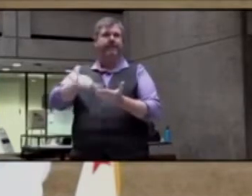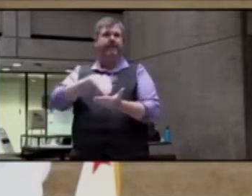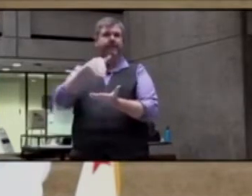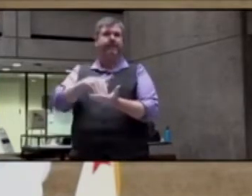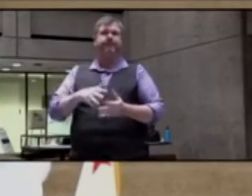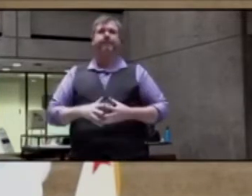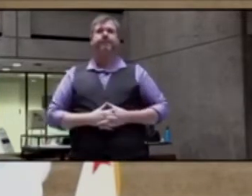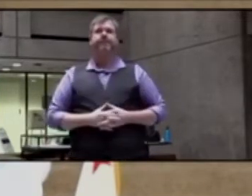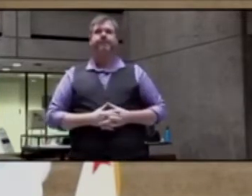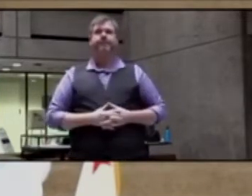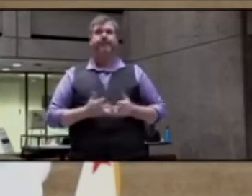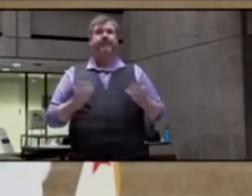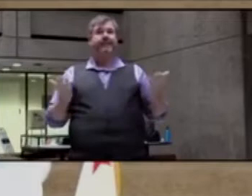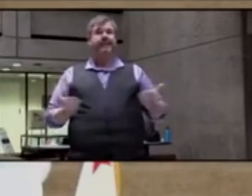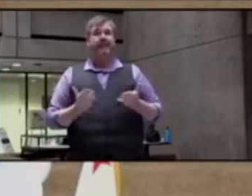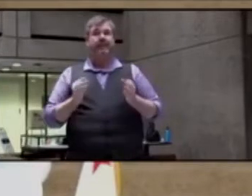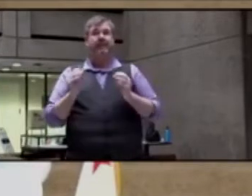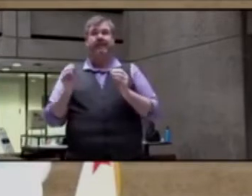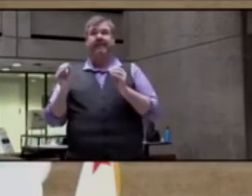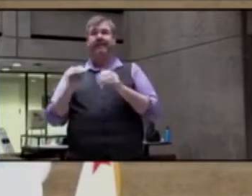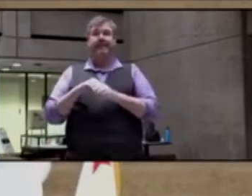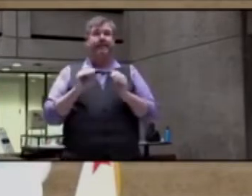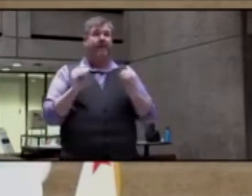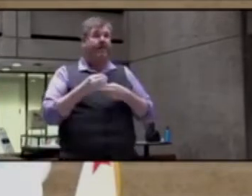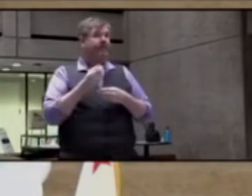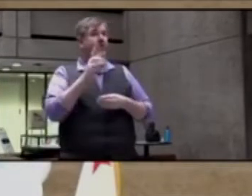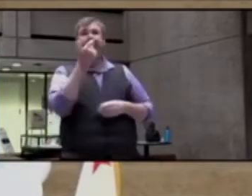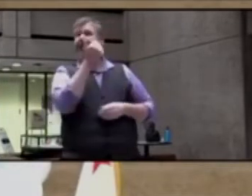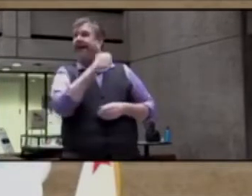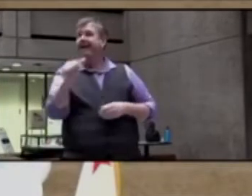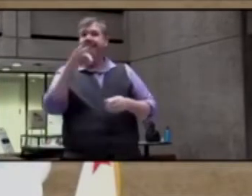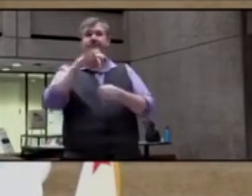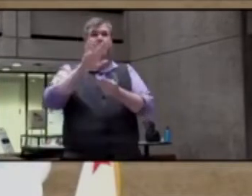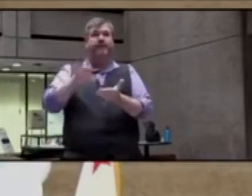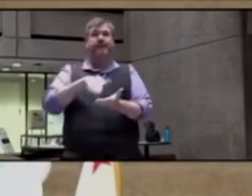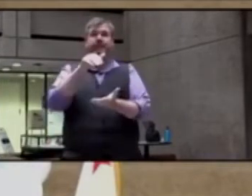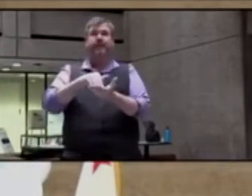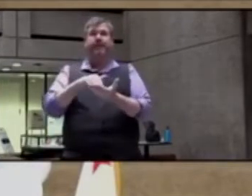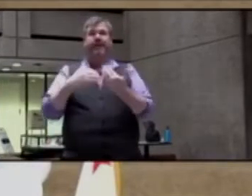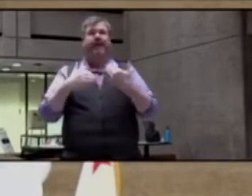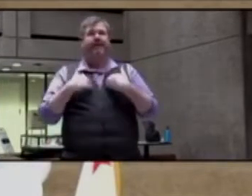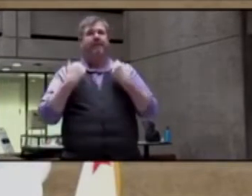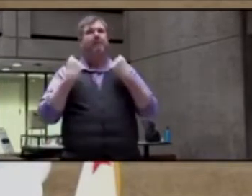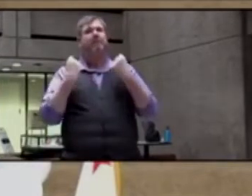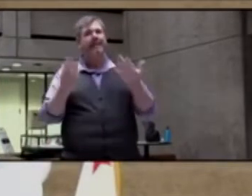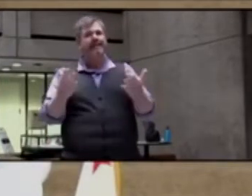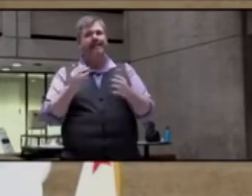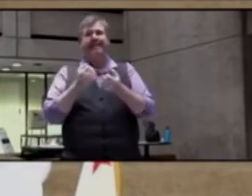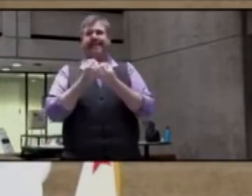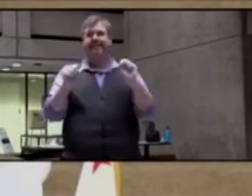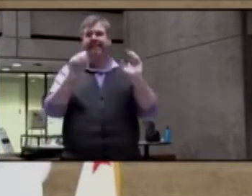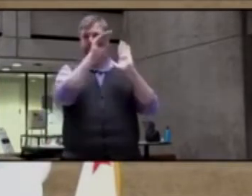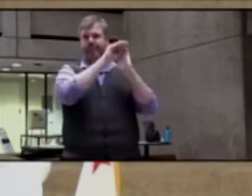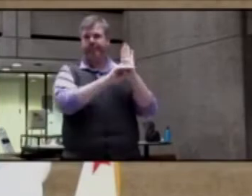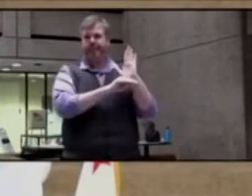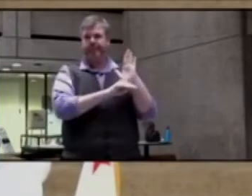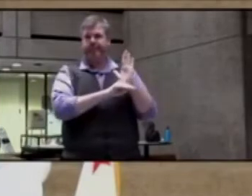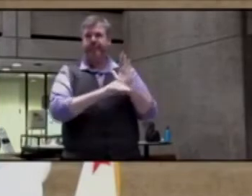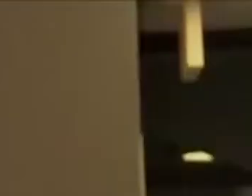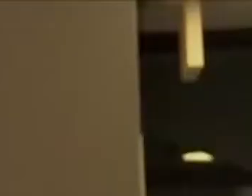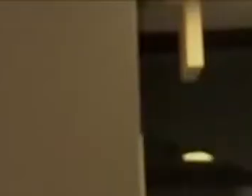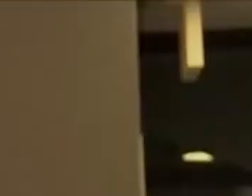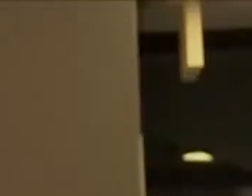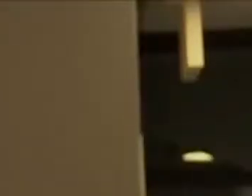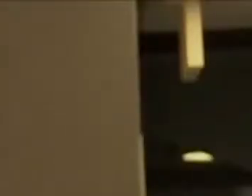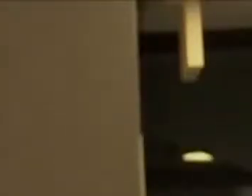centers, we have numerous safety protocols in place. We are using social distancing.